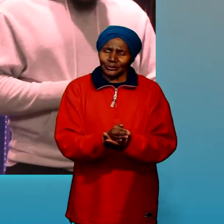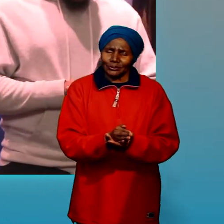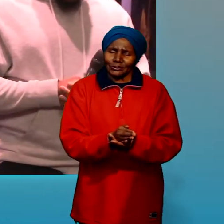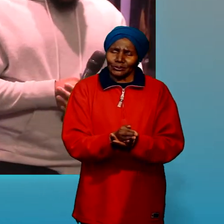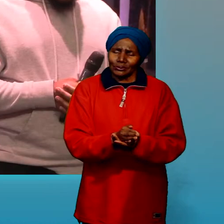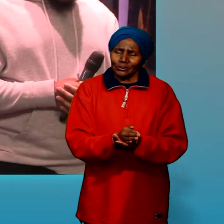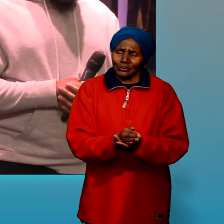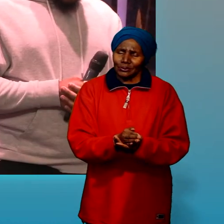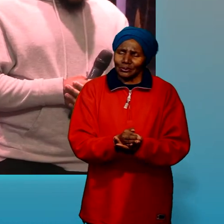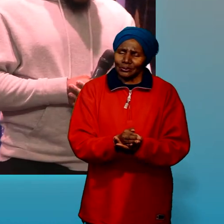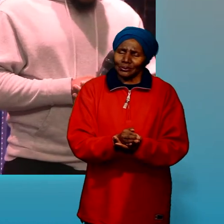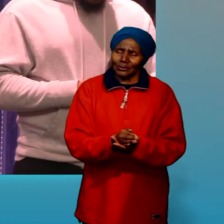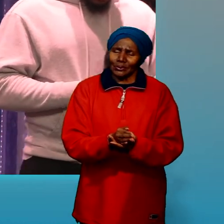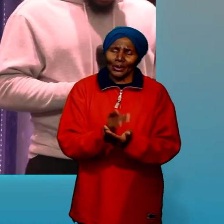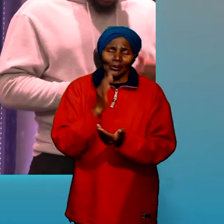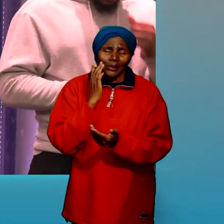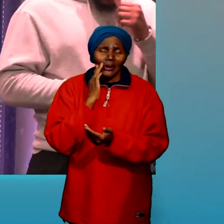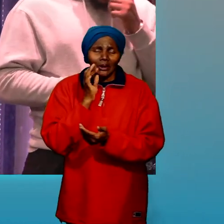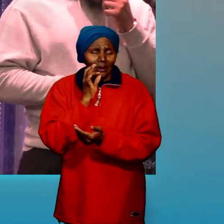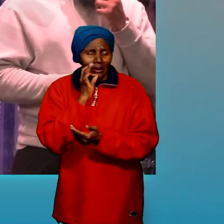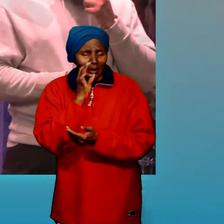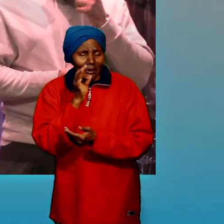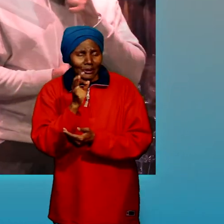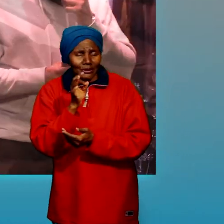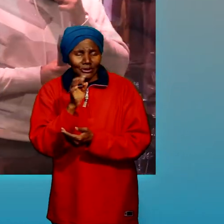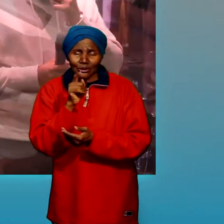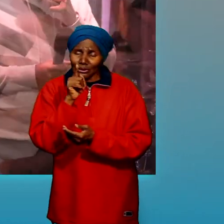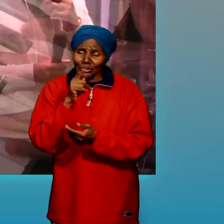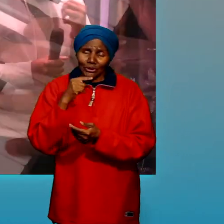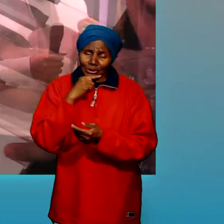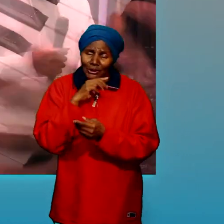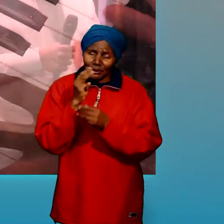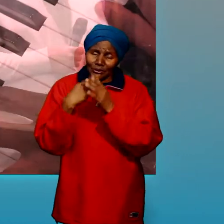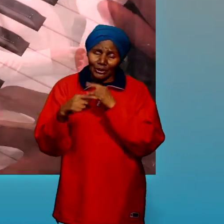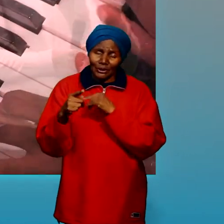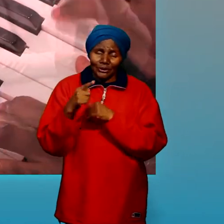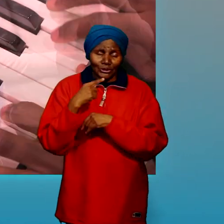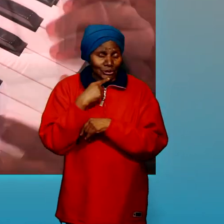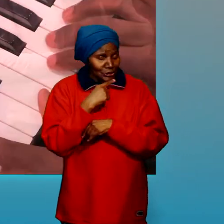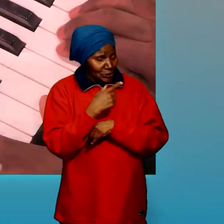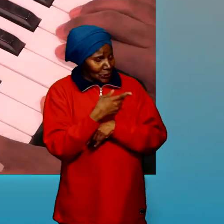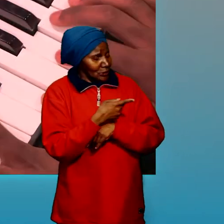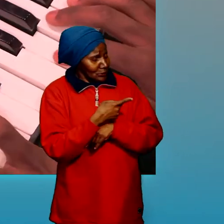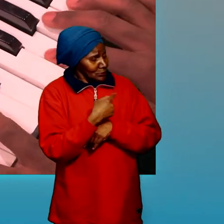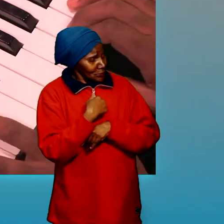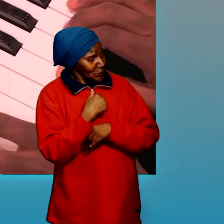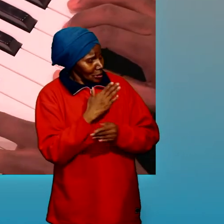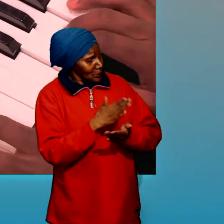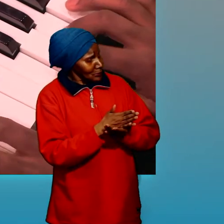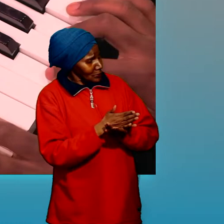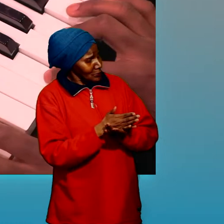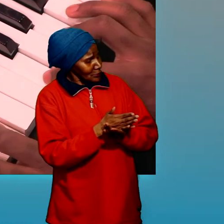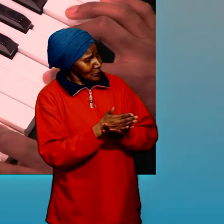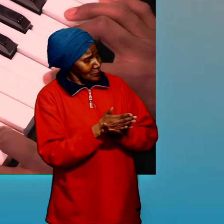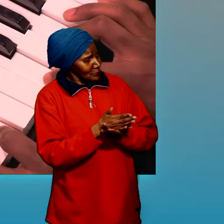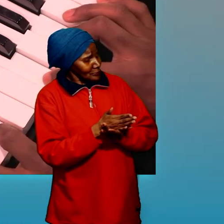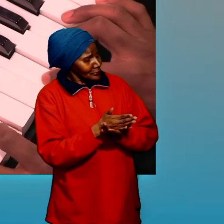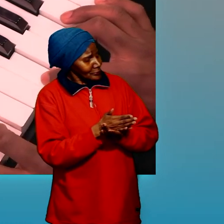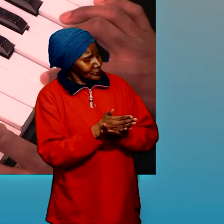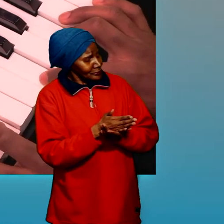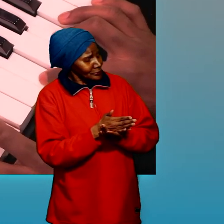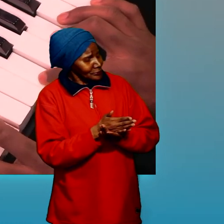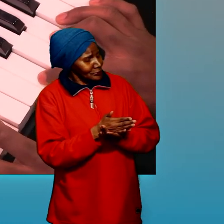When you were asked, are you the Son of God? You said, you say that I am.